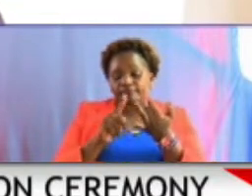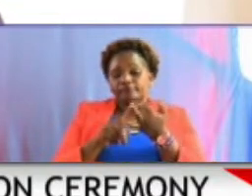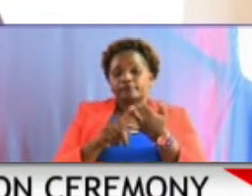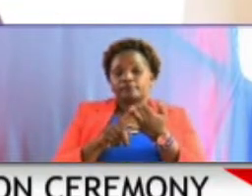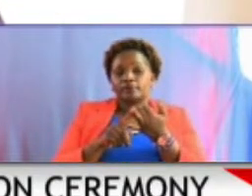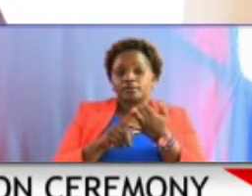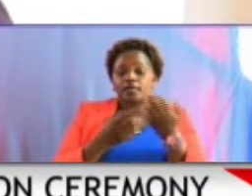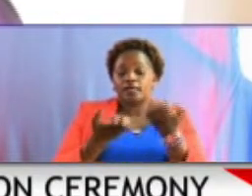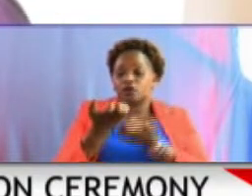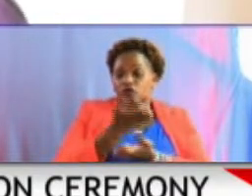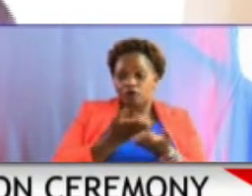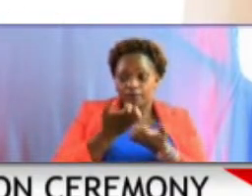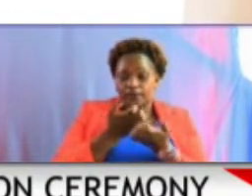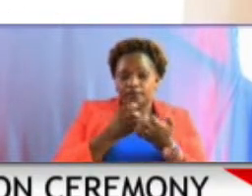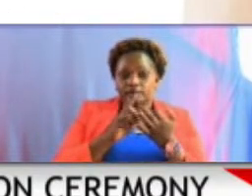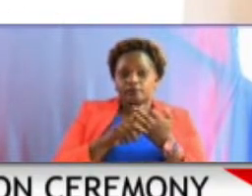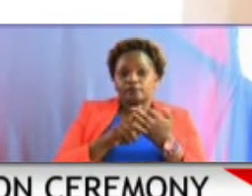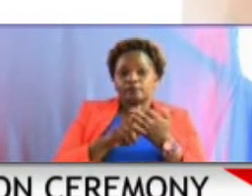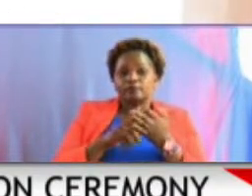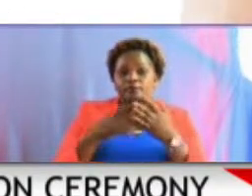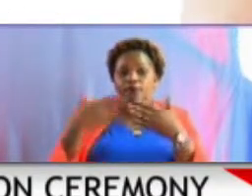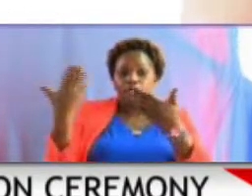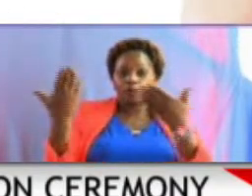and Economics. Welcome.